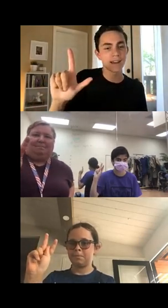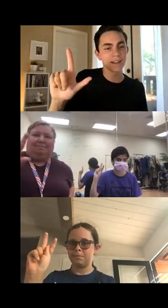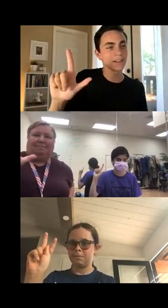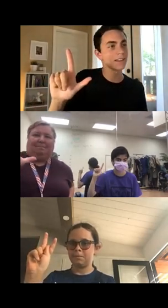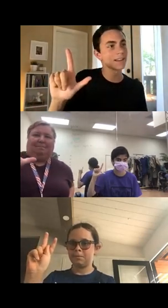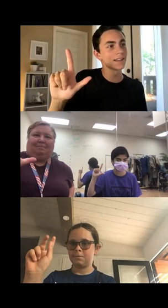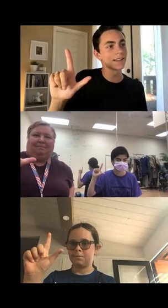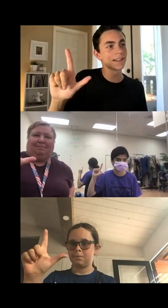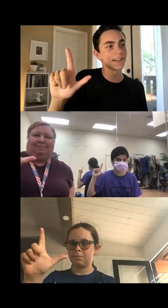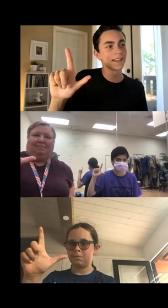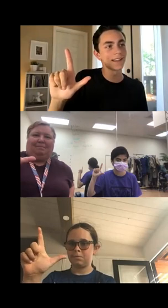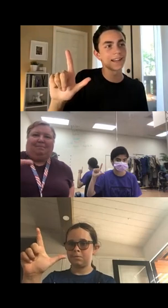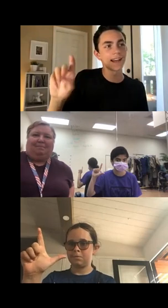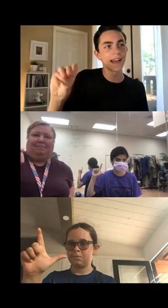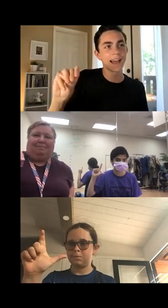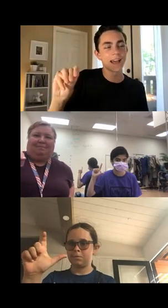L,